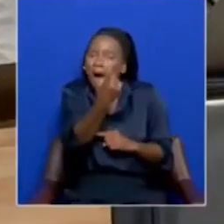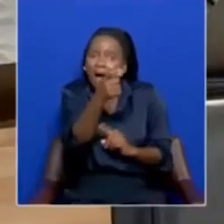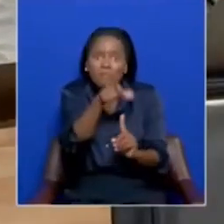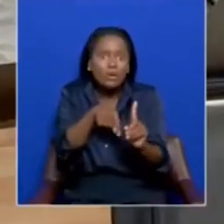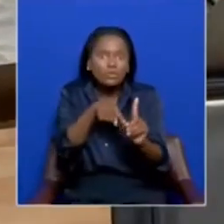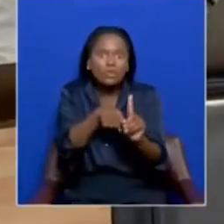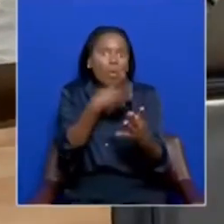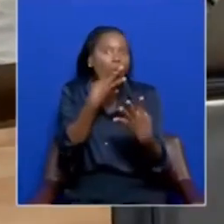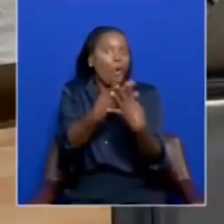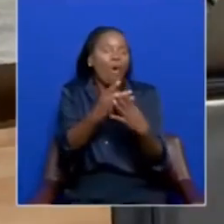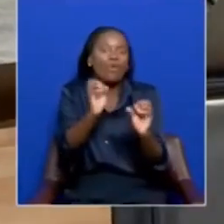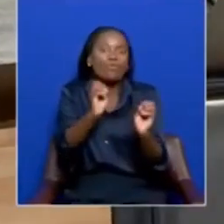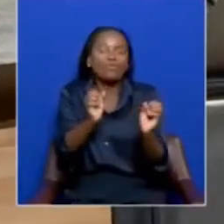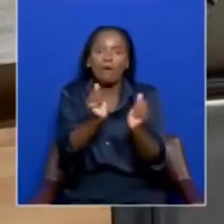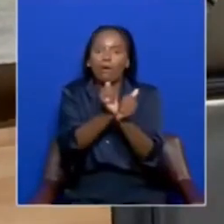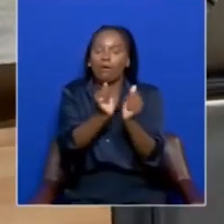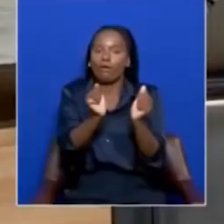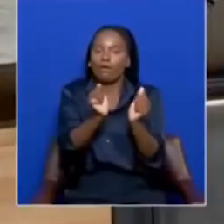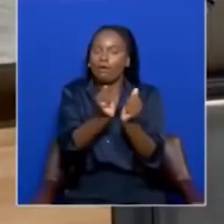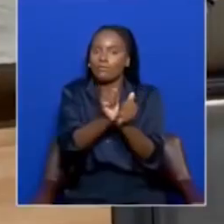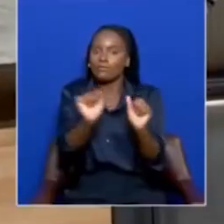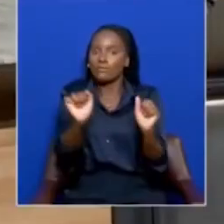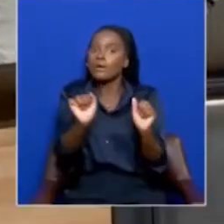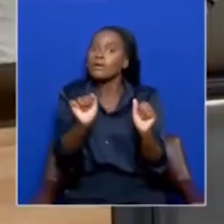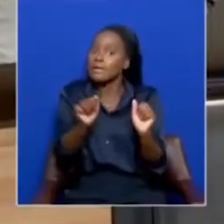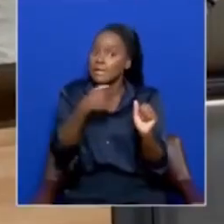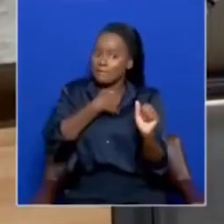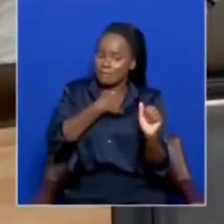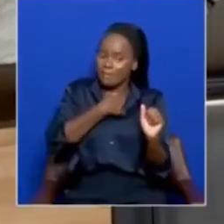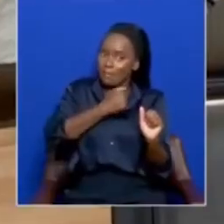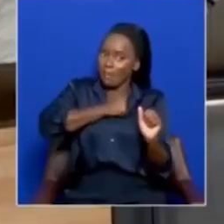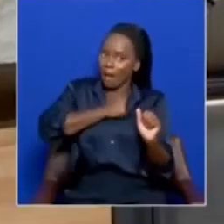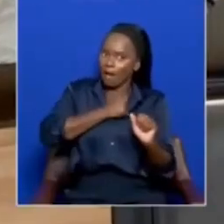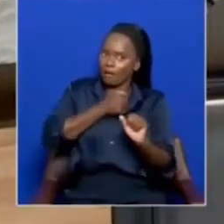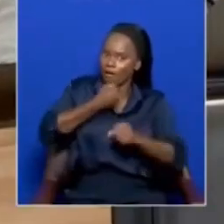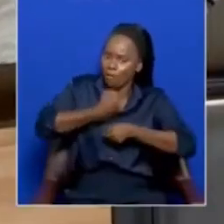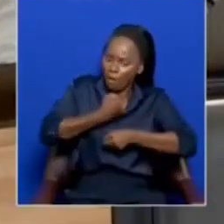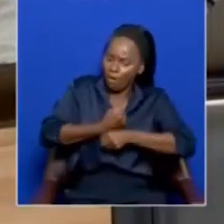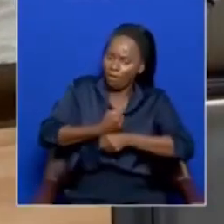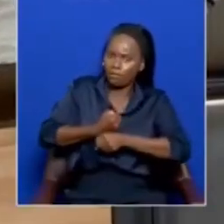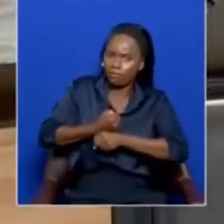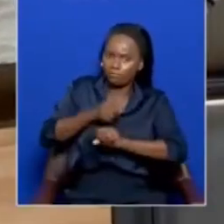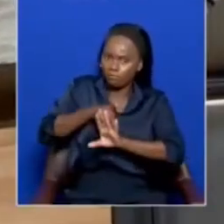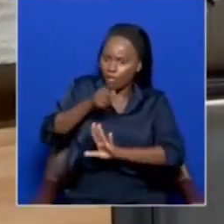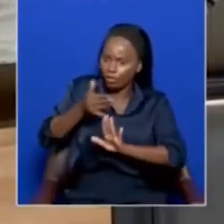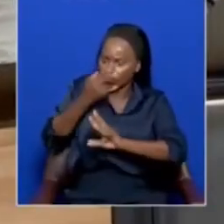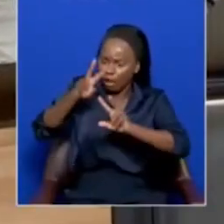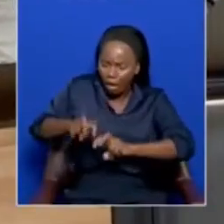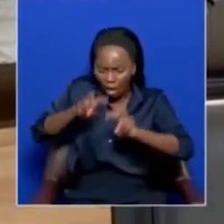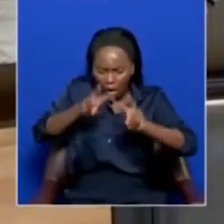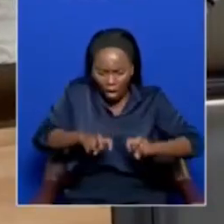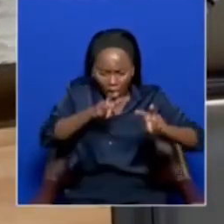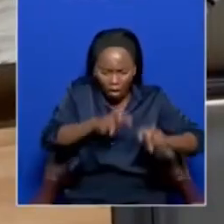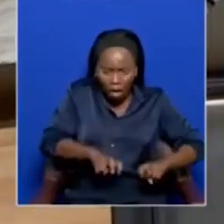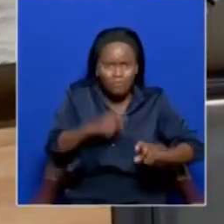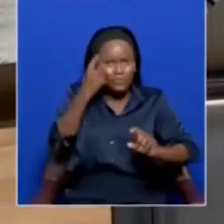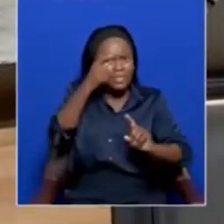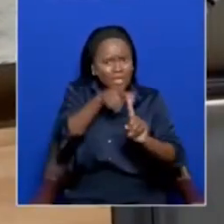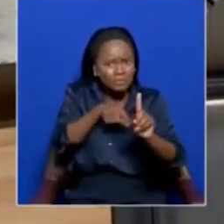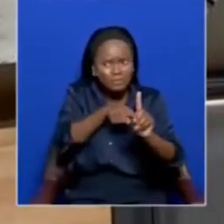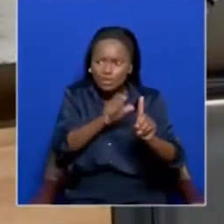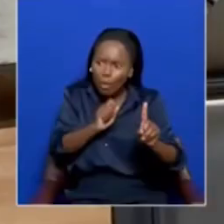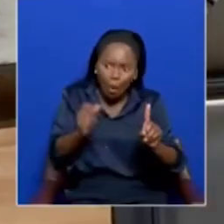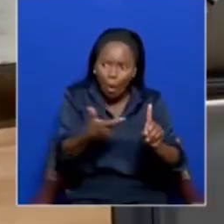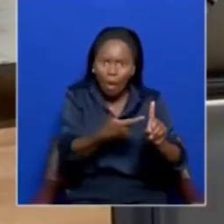in our project or in the project where I was involved as an undercover operative is still outside, not